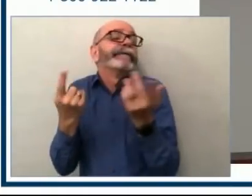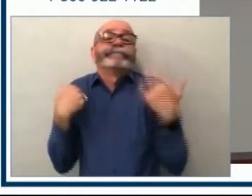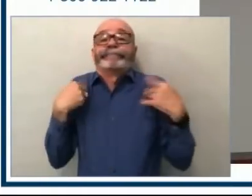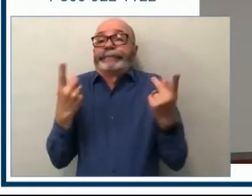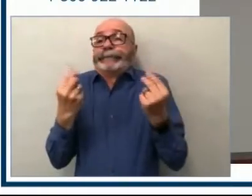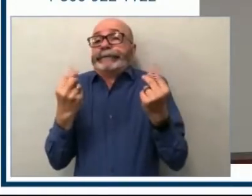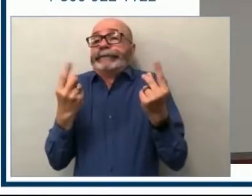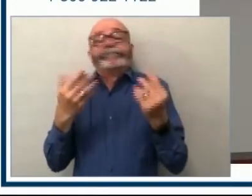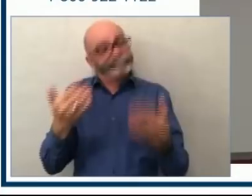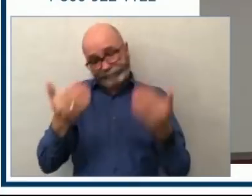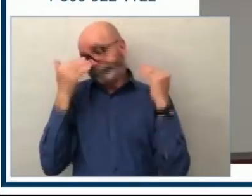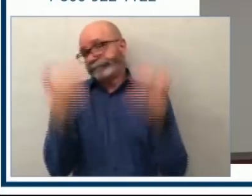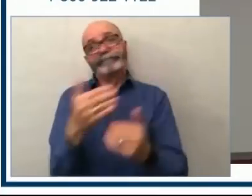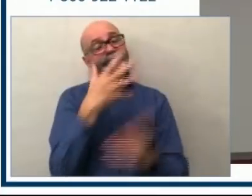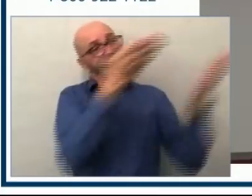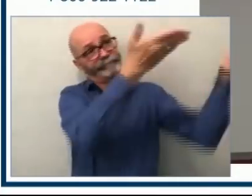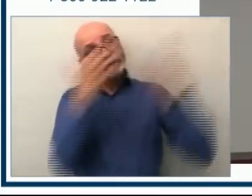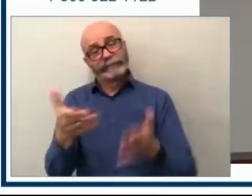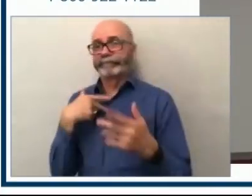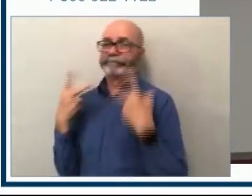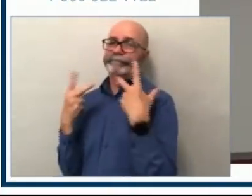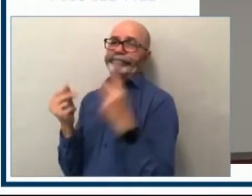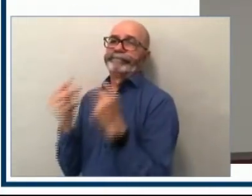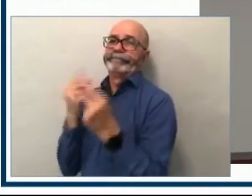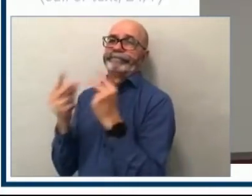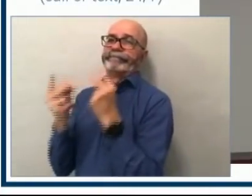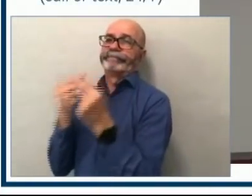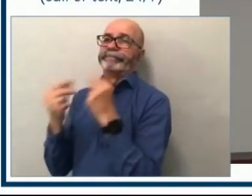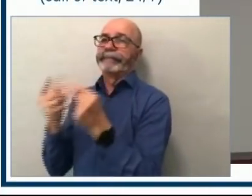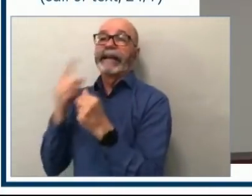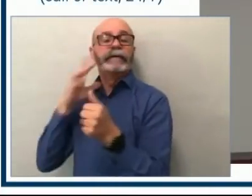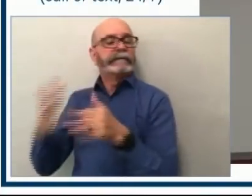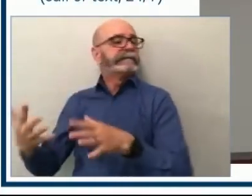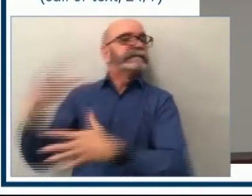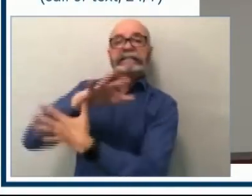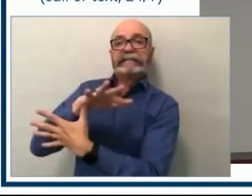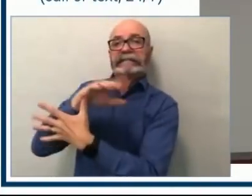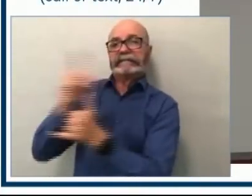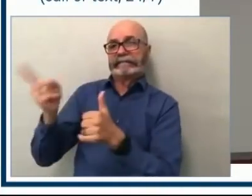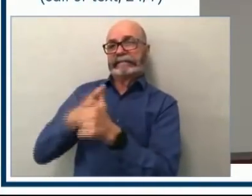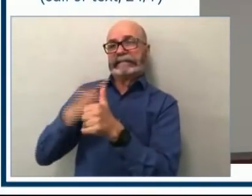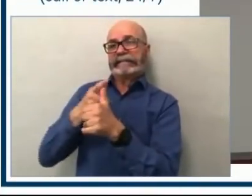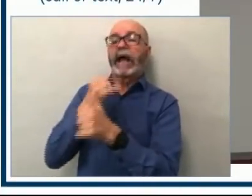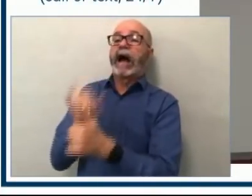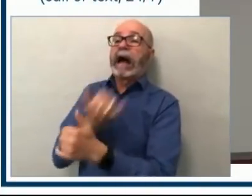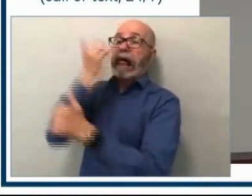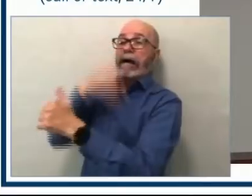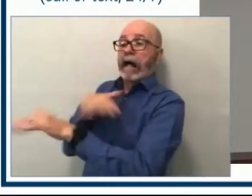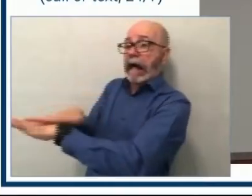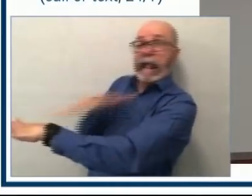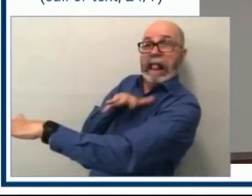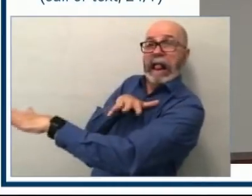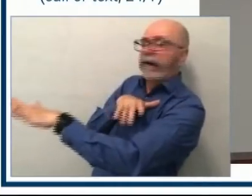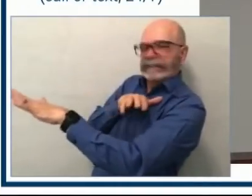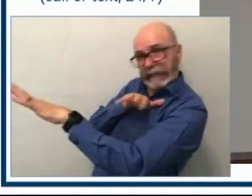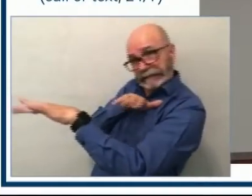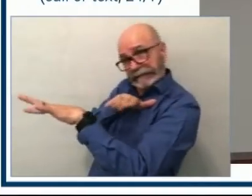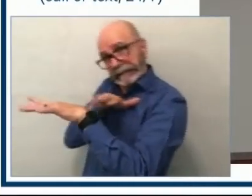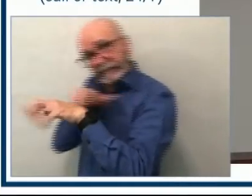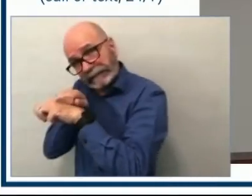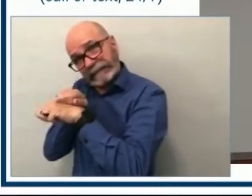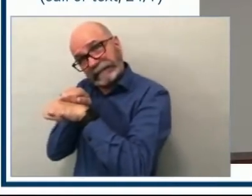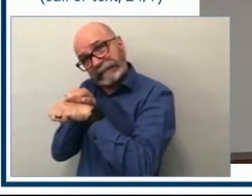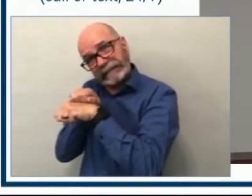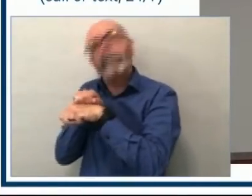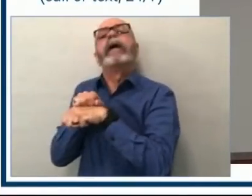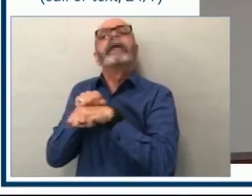had some short-term delays at the start, we've got everything we're hearing is still we're being reassured that by the time